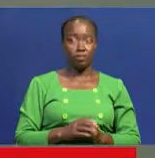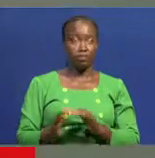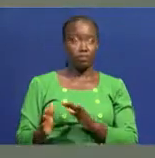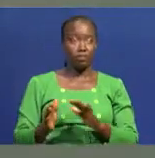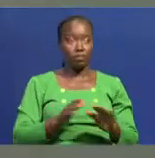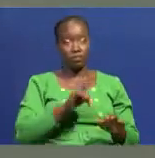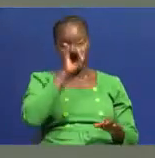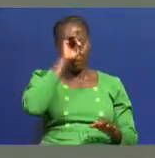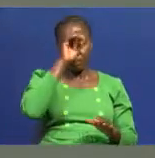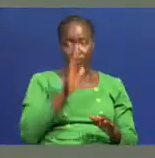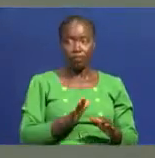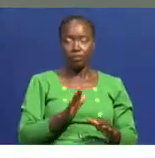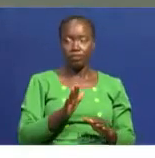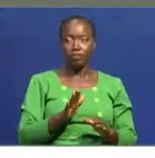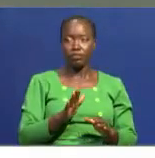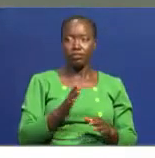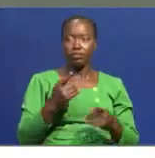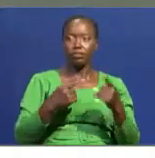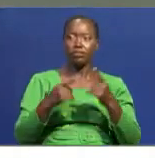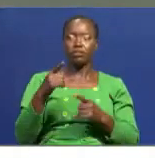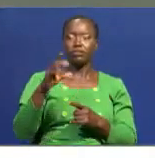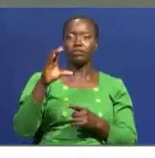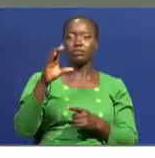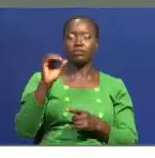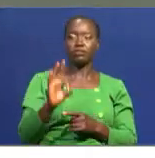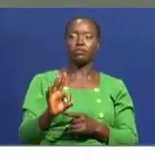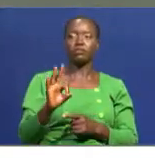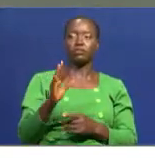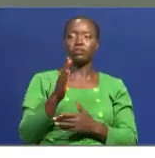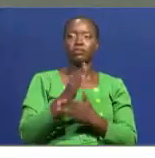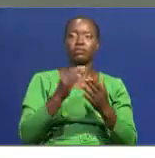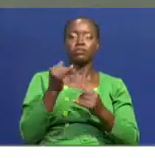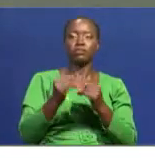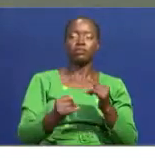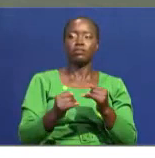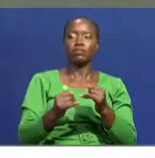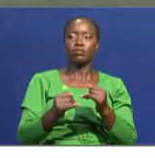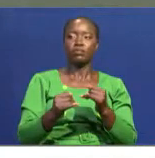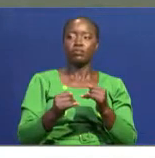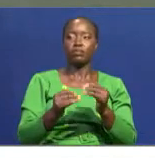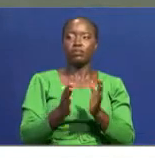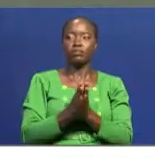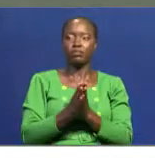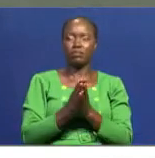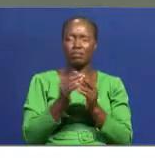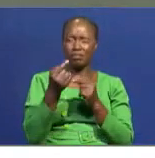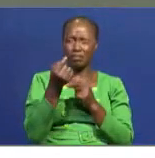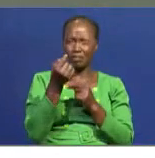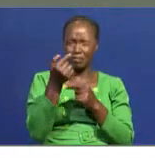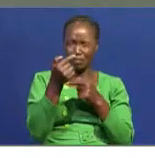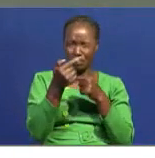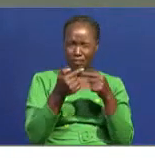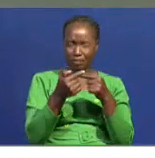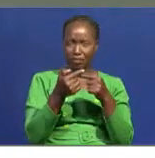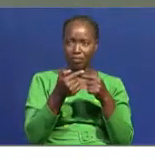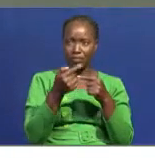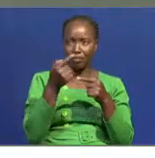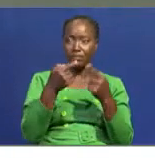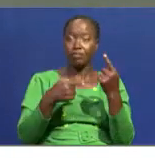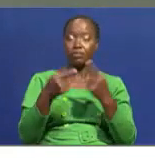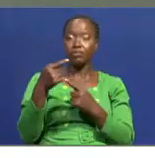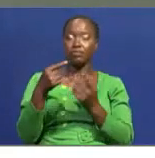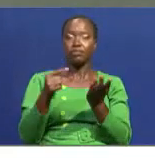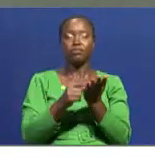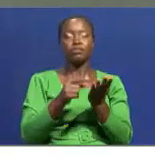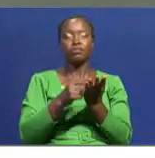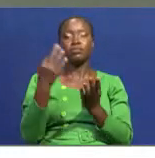Also, Egyptian side Zamalek won the CAF Confederation Cup semi-final away leg by a record margin as they defeated Dreams of Ghana